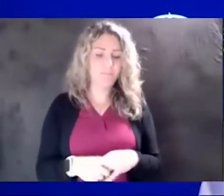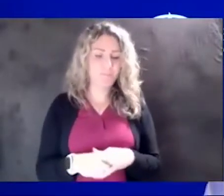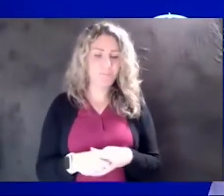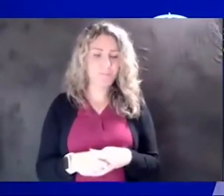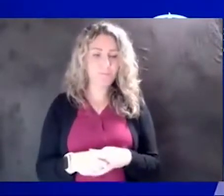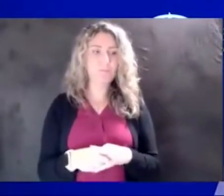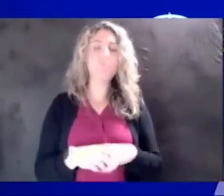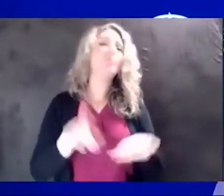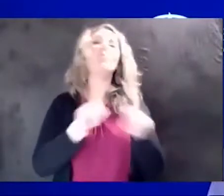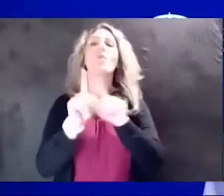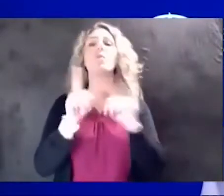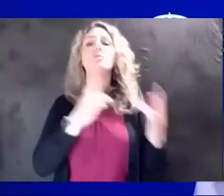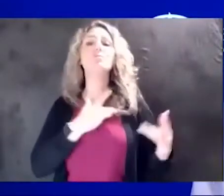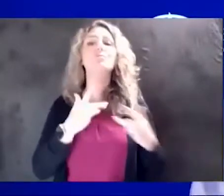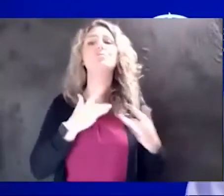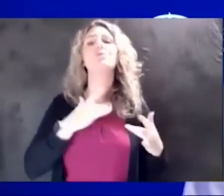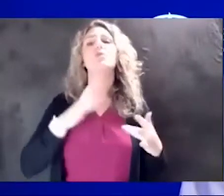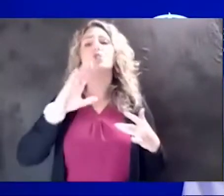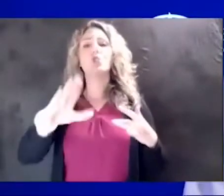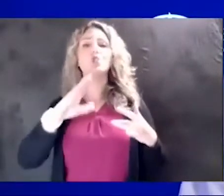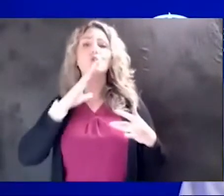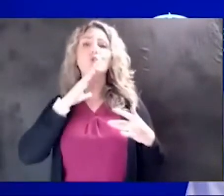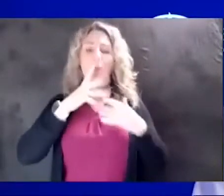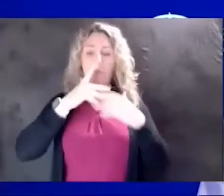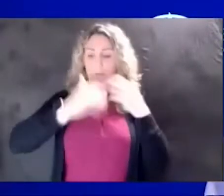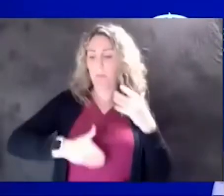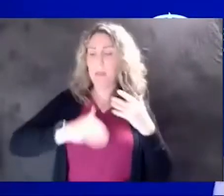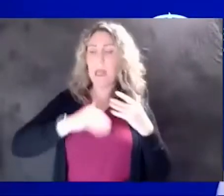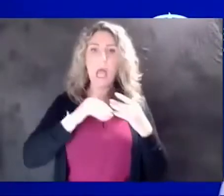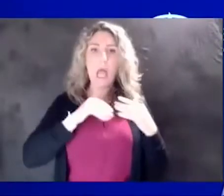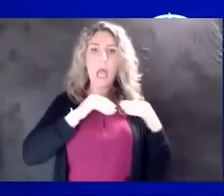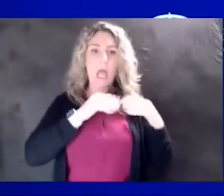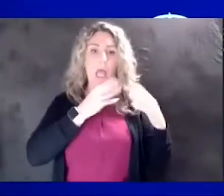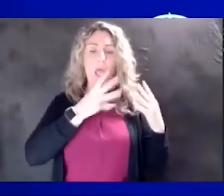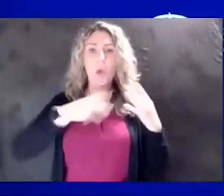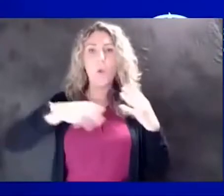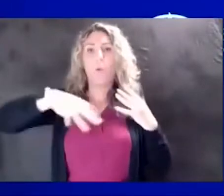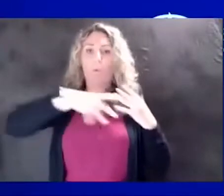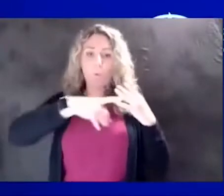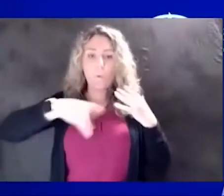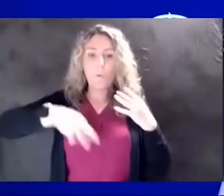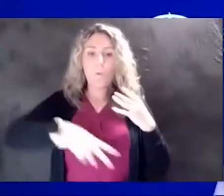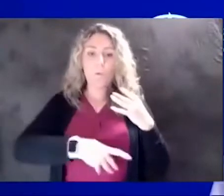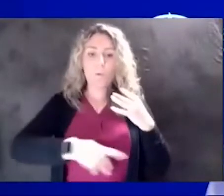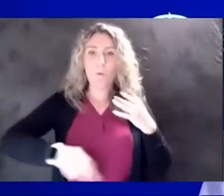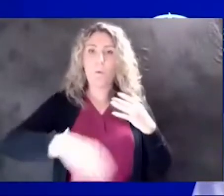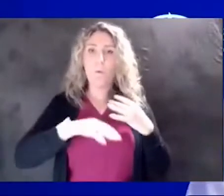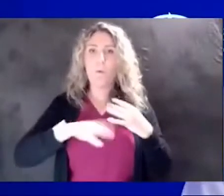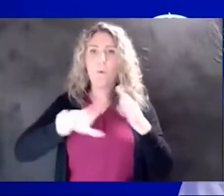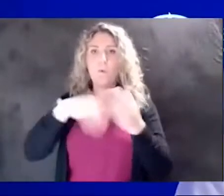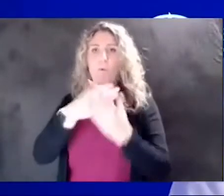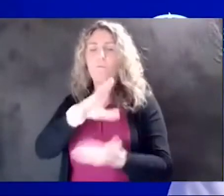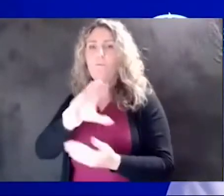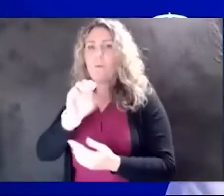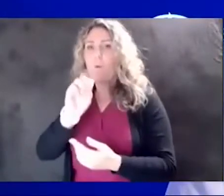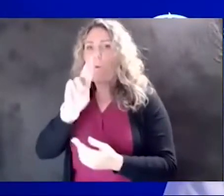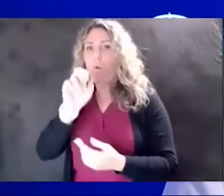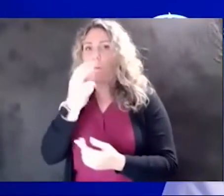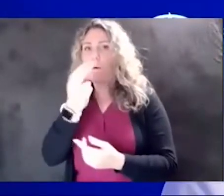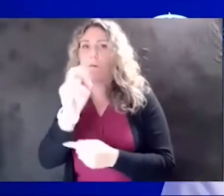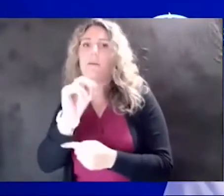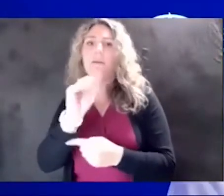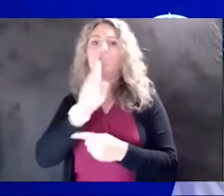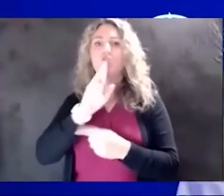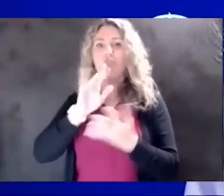your vascularity, the blood flow. Is that getting to the organs? Is that getting to the farthest areas of your body, your fingertips, your